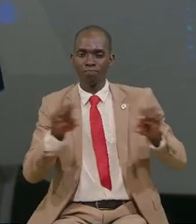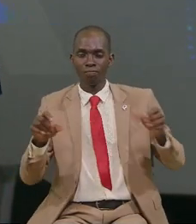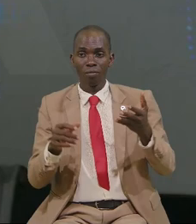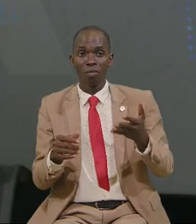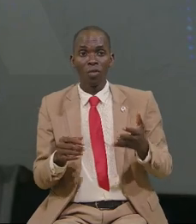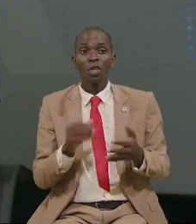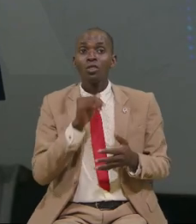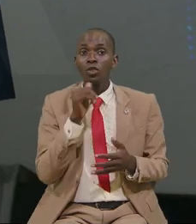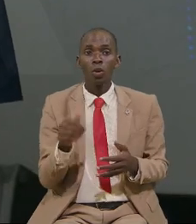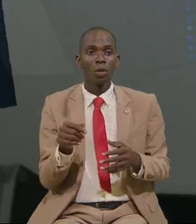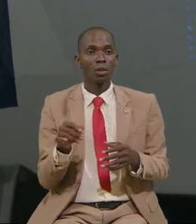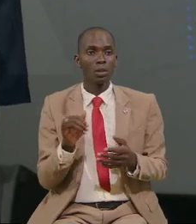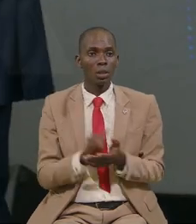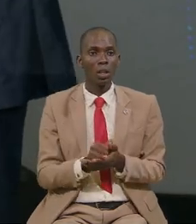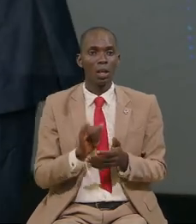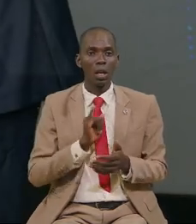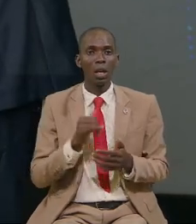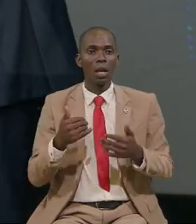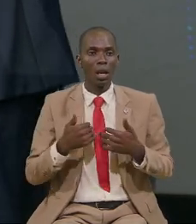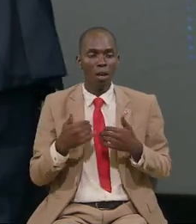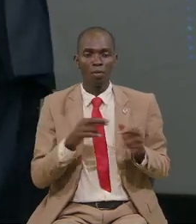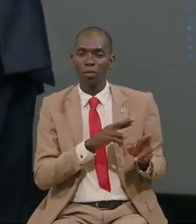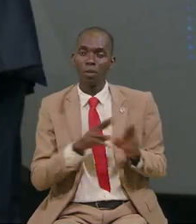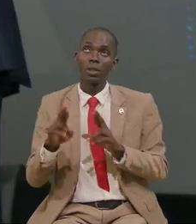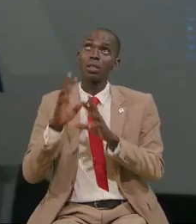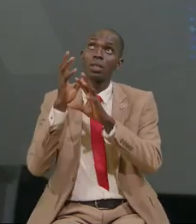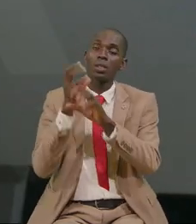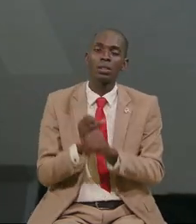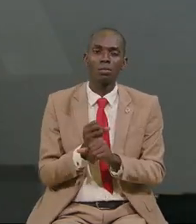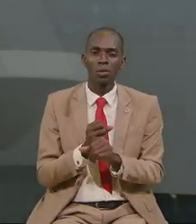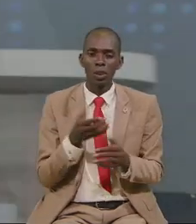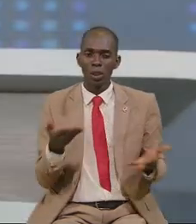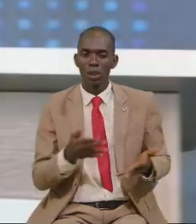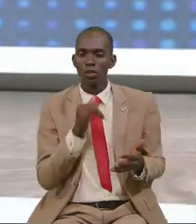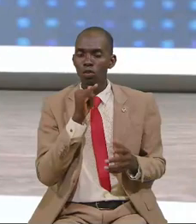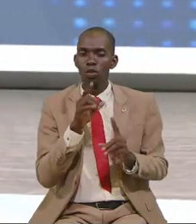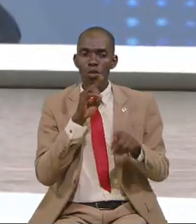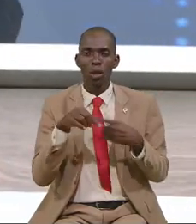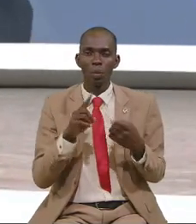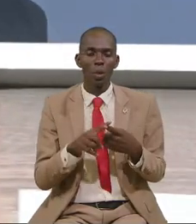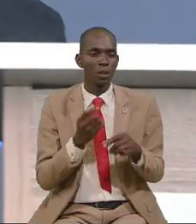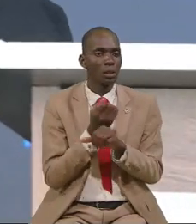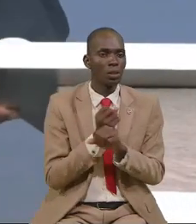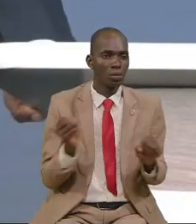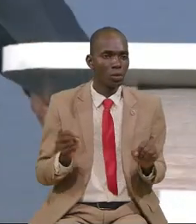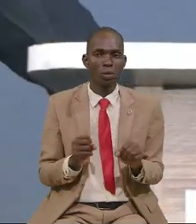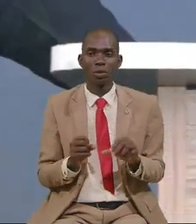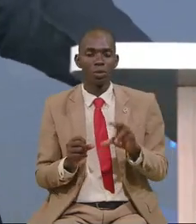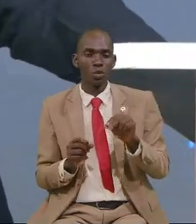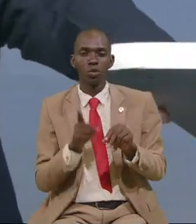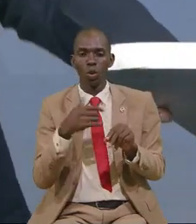already attained. It's not talking of, you know, salvation, initial salvation. He got that